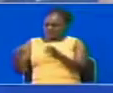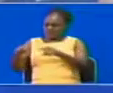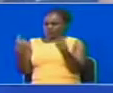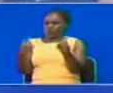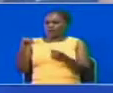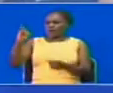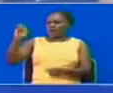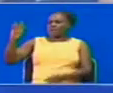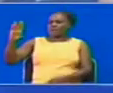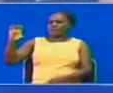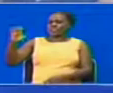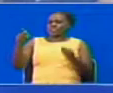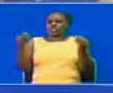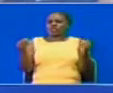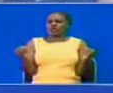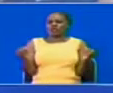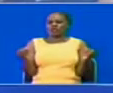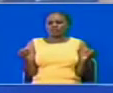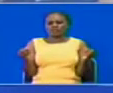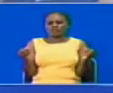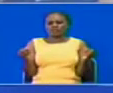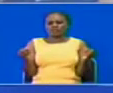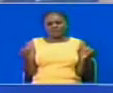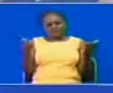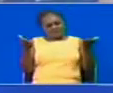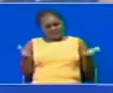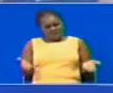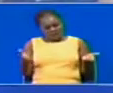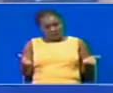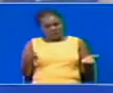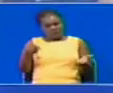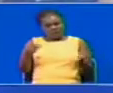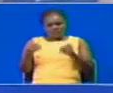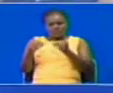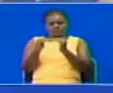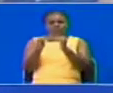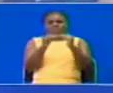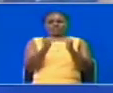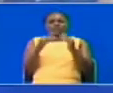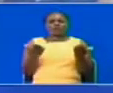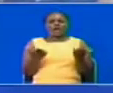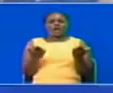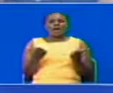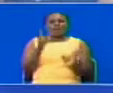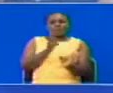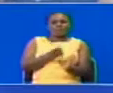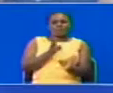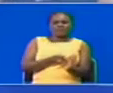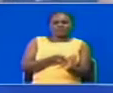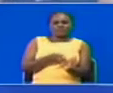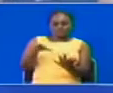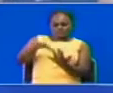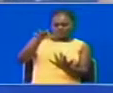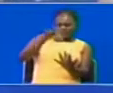IEBC is supposed to arbitrate over the matter. Now, how will it be neutral if it participates in that particular process of